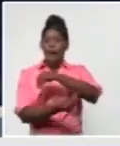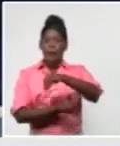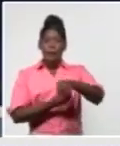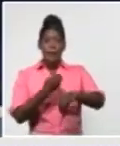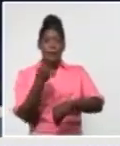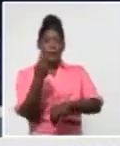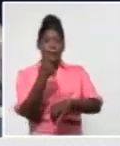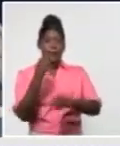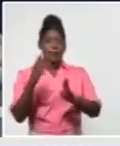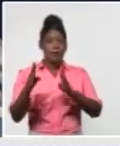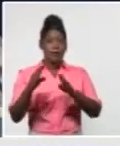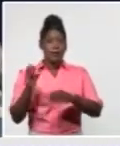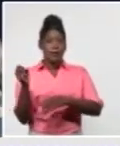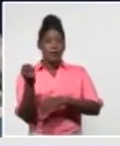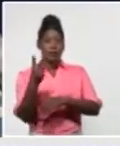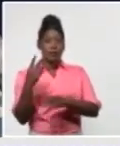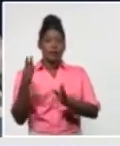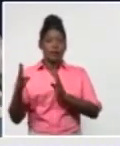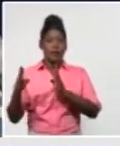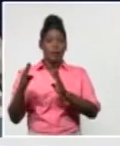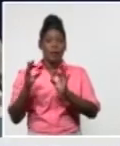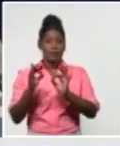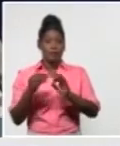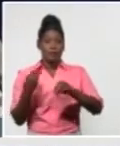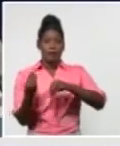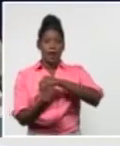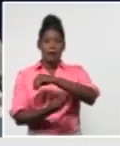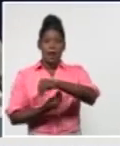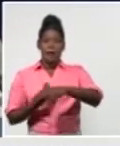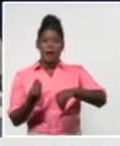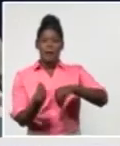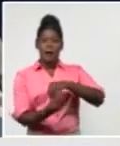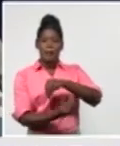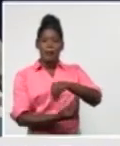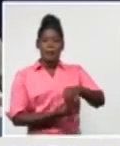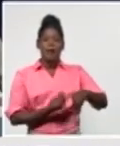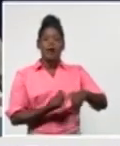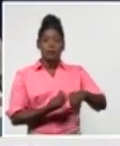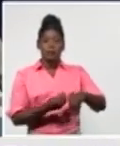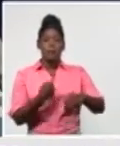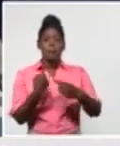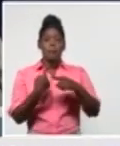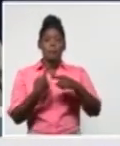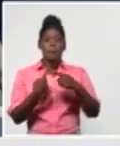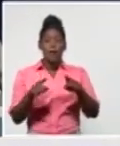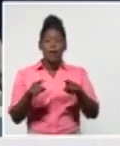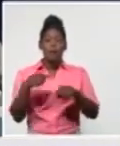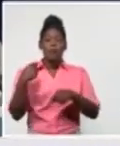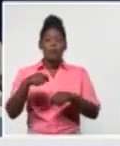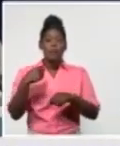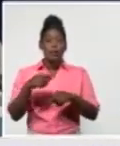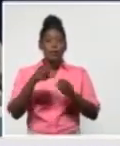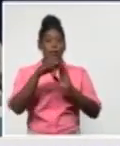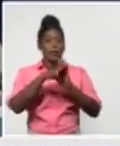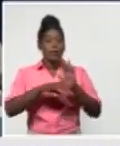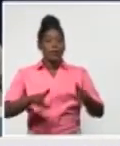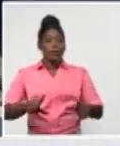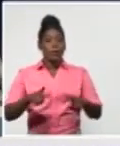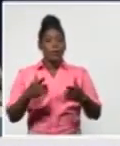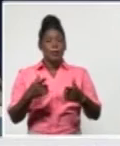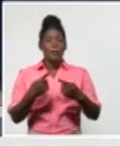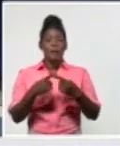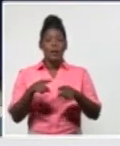to another, and at the time from one stage to the other. Havana had